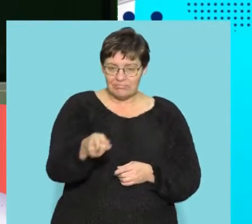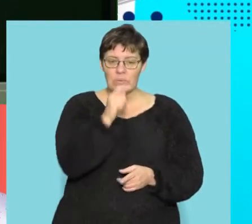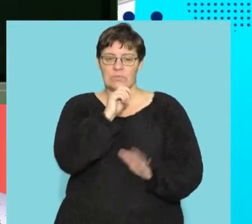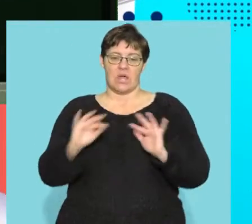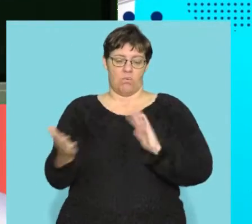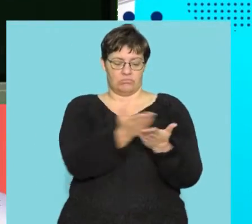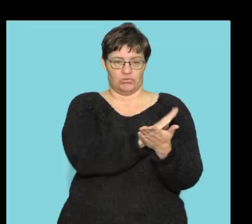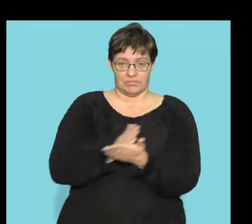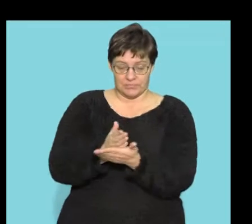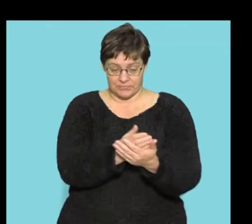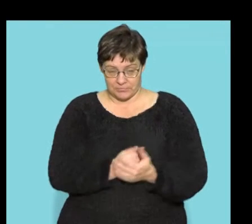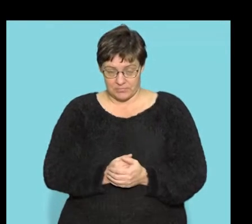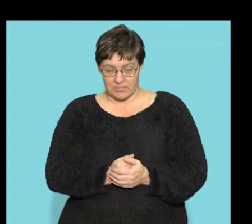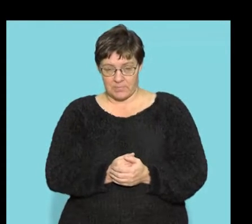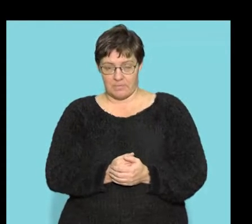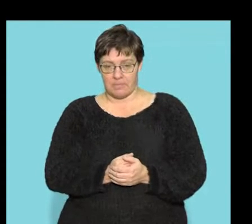it.